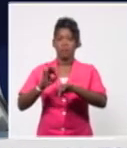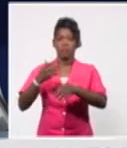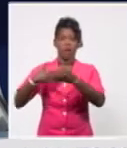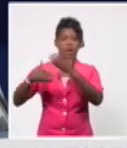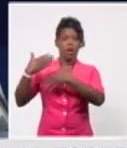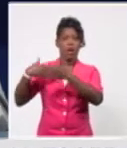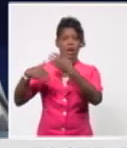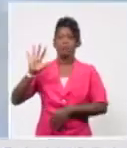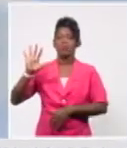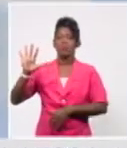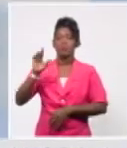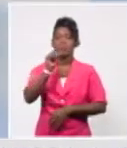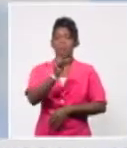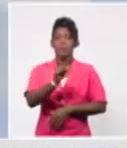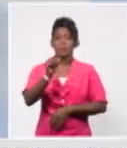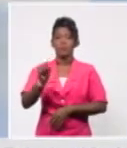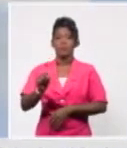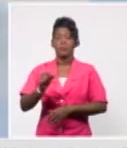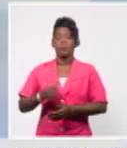Today,